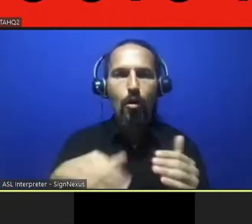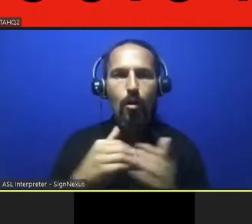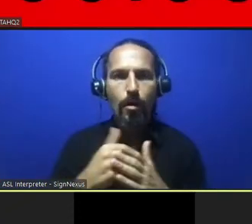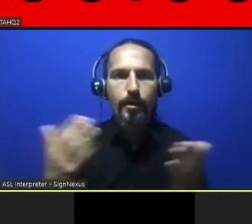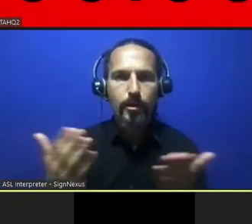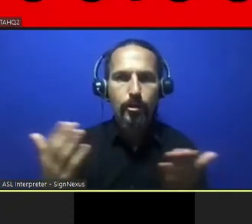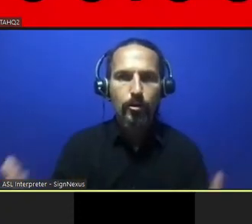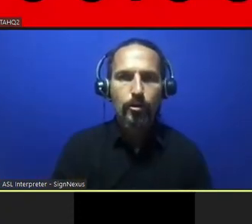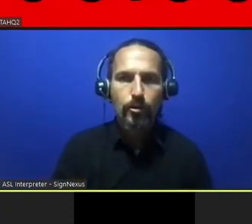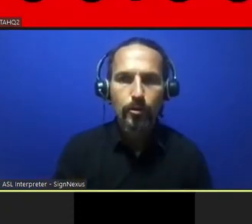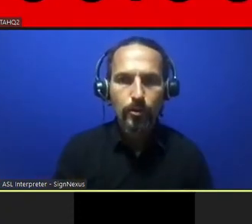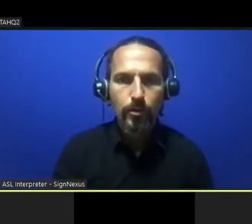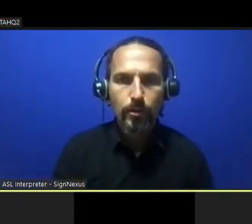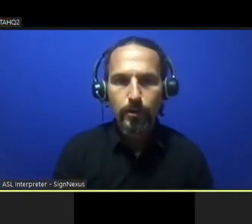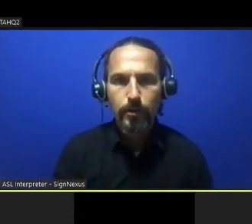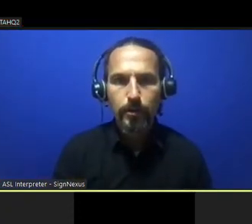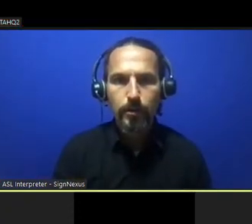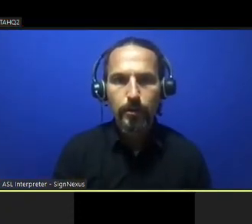right